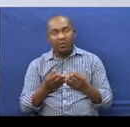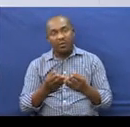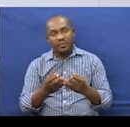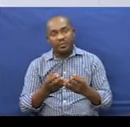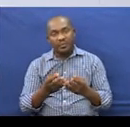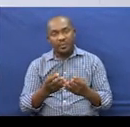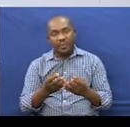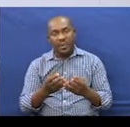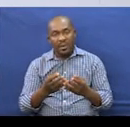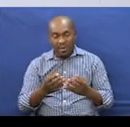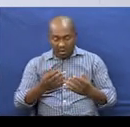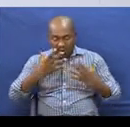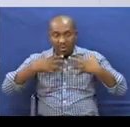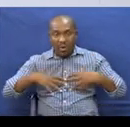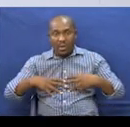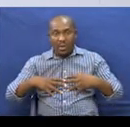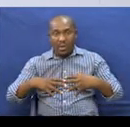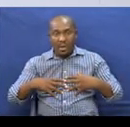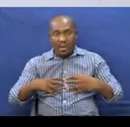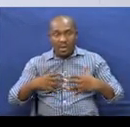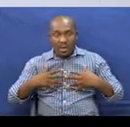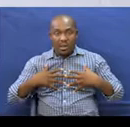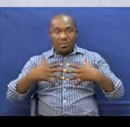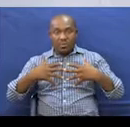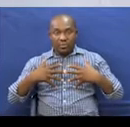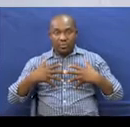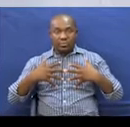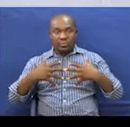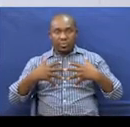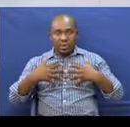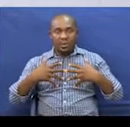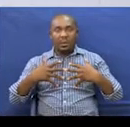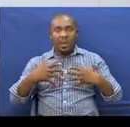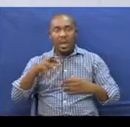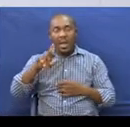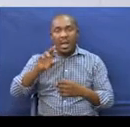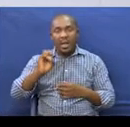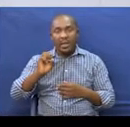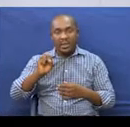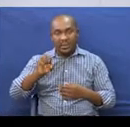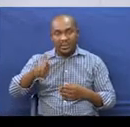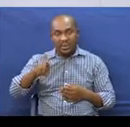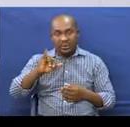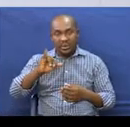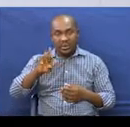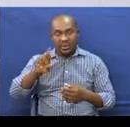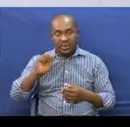requires energy, and the energy that is used in respiration comes from the food you are eating, especially what?